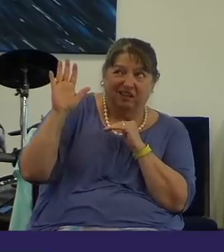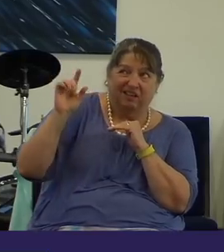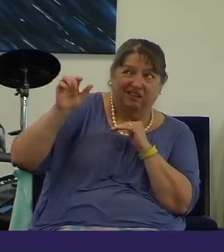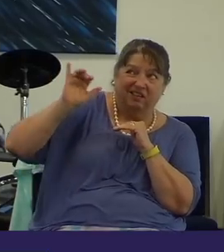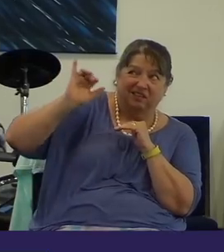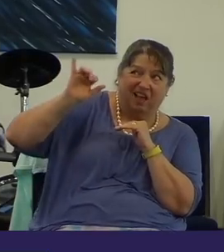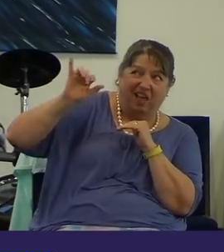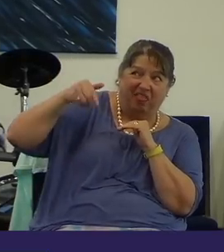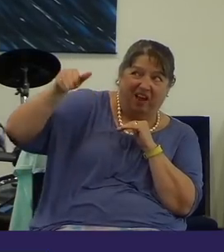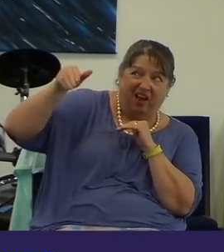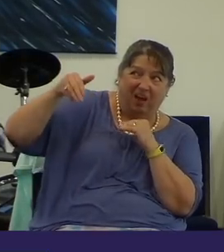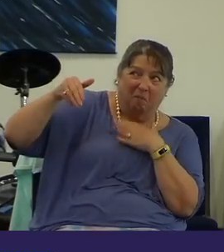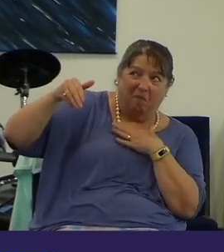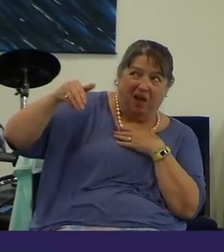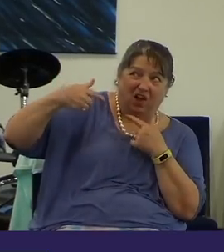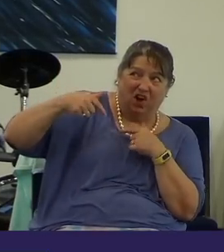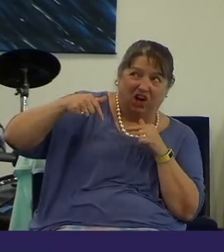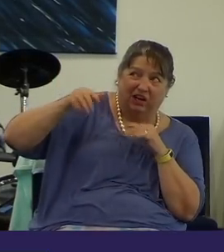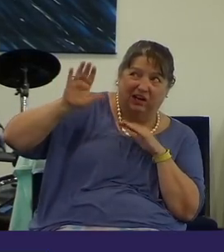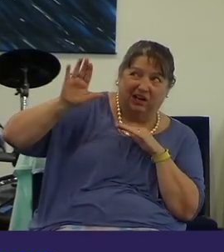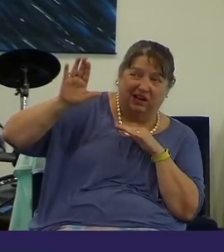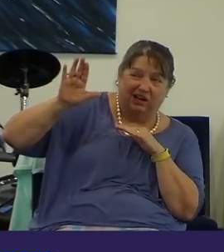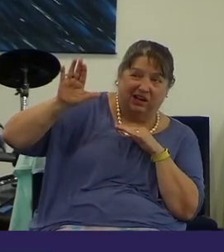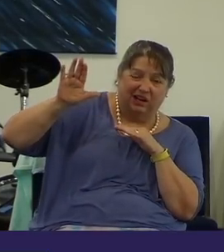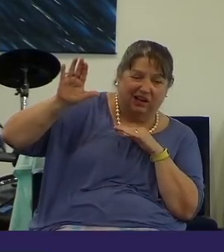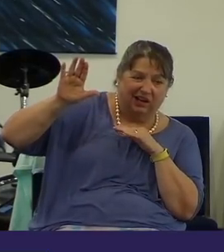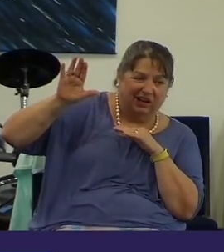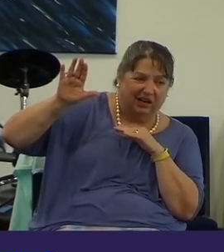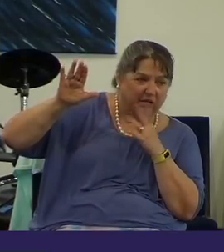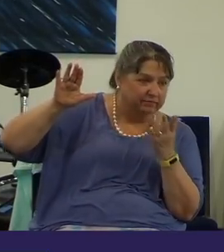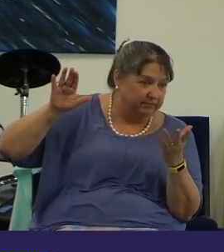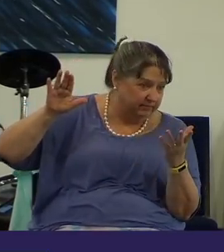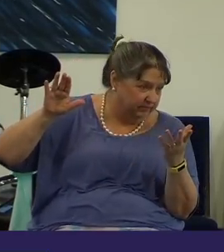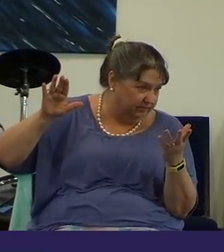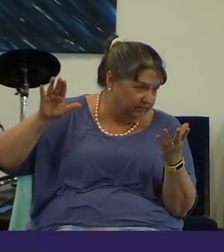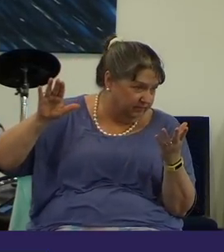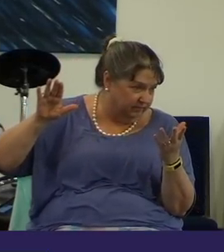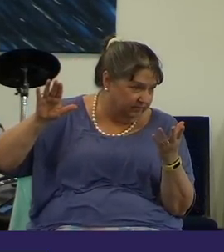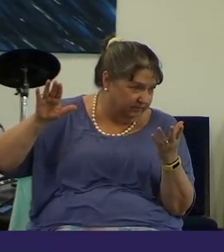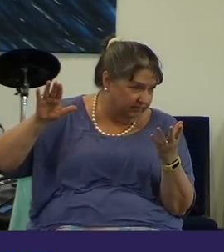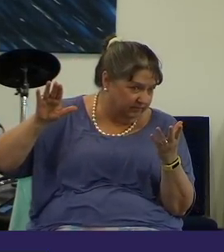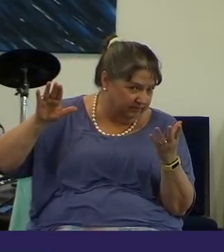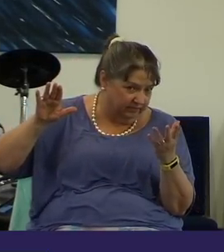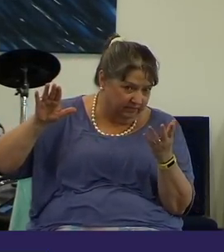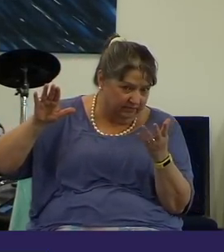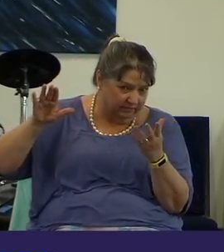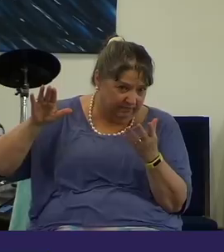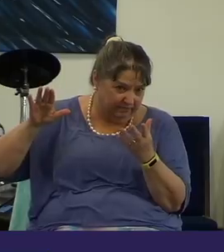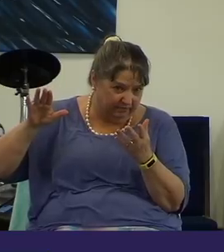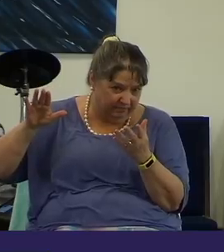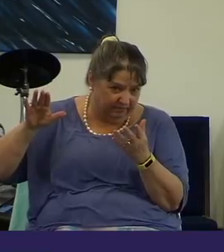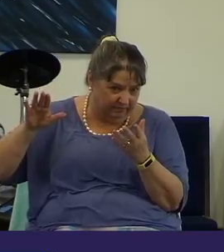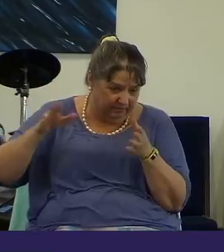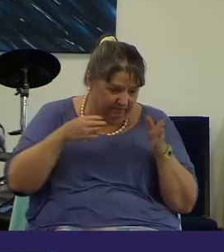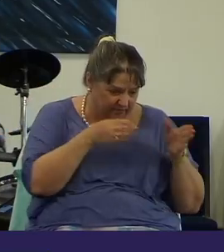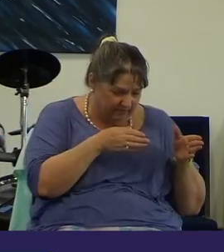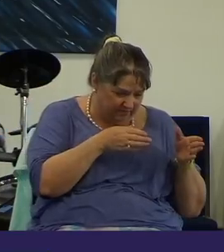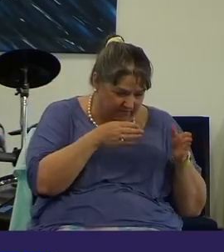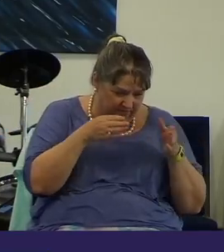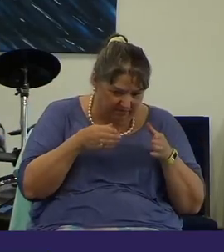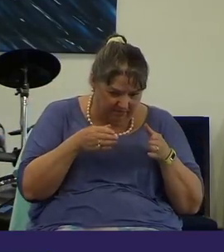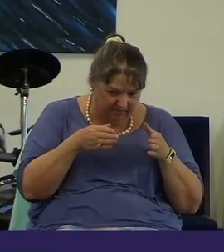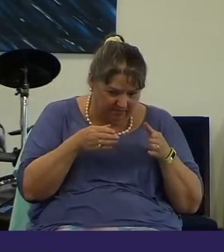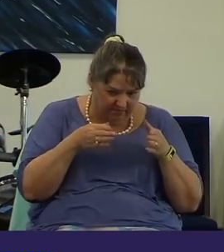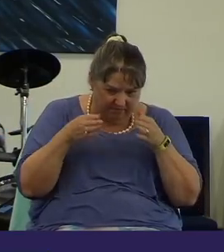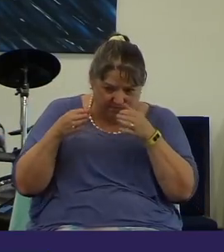This is my life. That's your life. When I need you, I'll call you. Yeah. Oh, it could be the garden